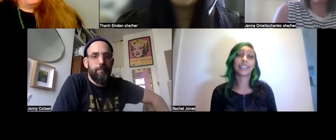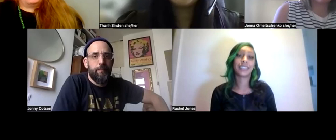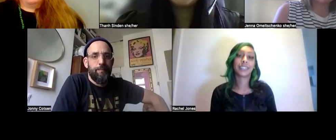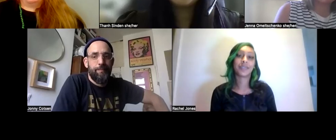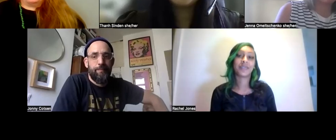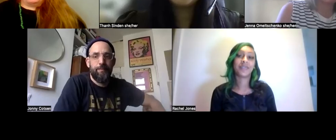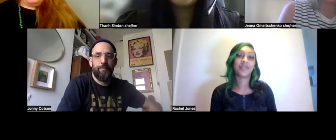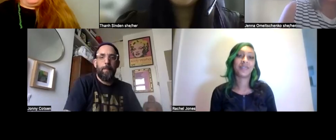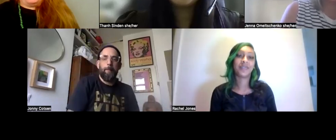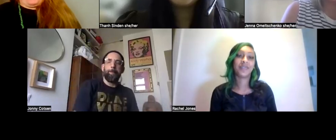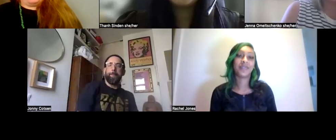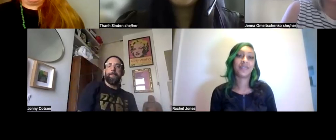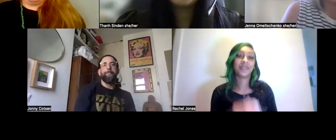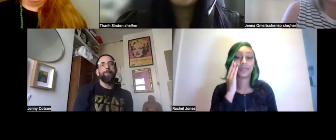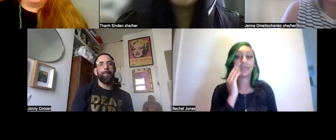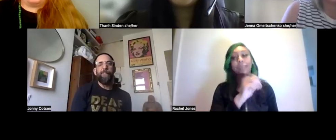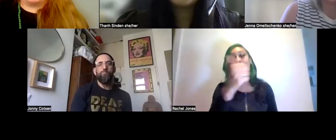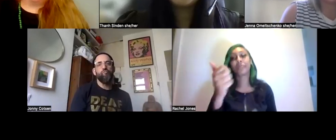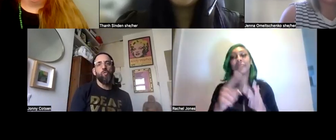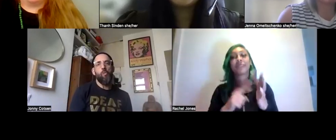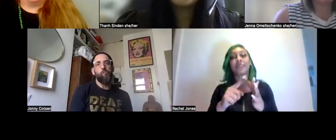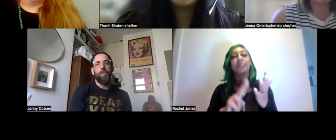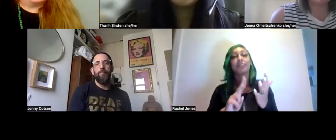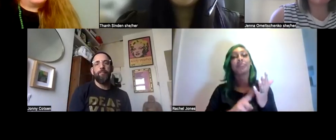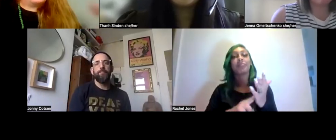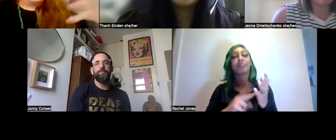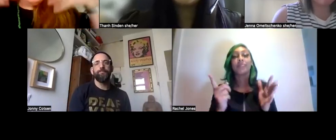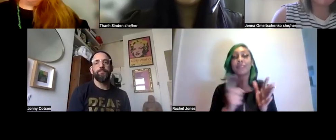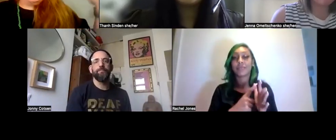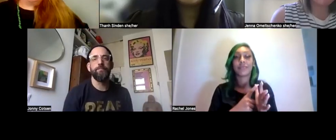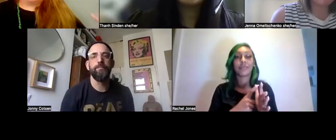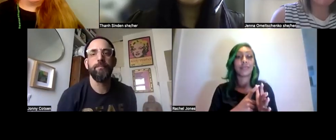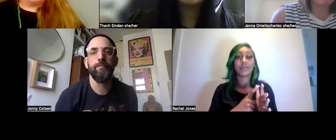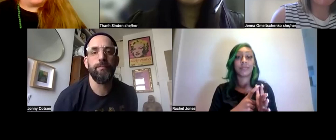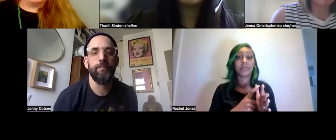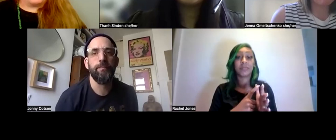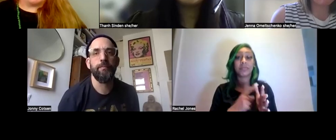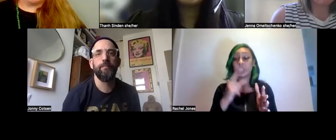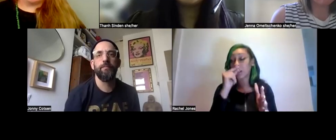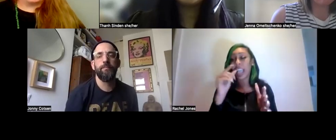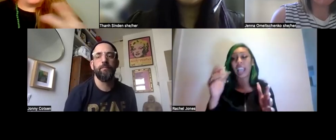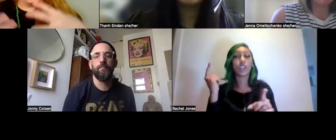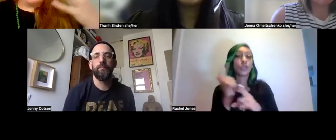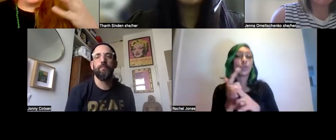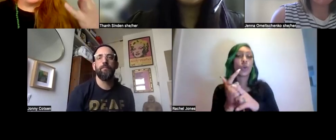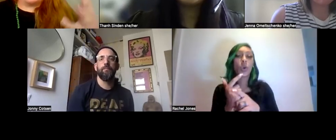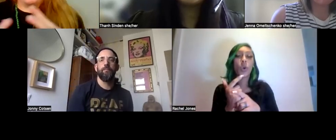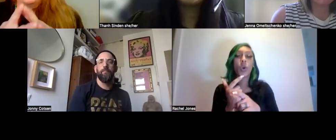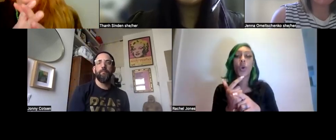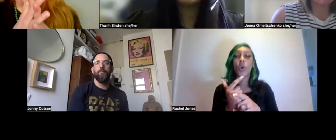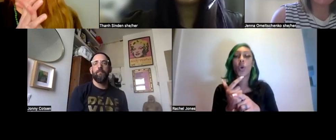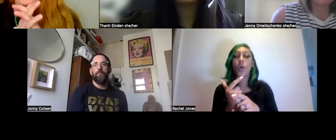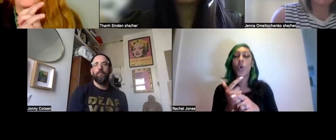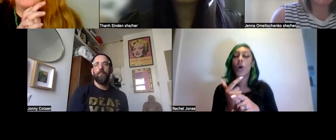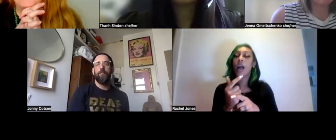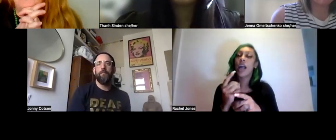Jenna, can I come to you next? And feel free just to talk freely also about covering some of that. But